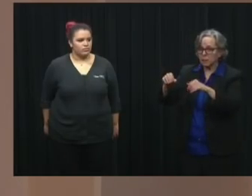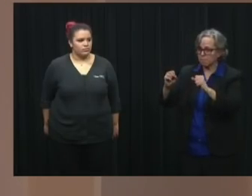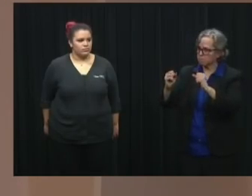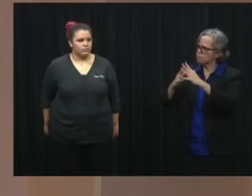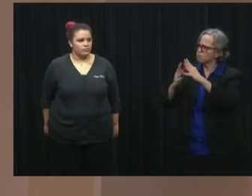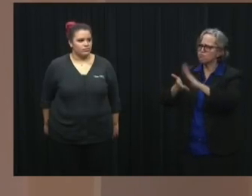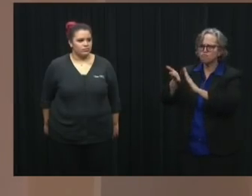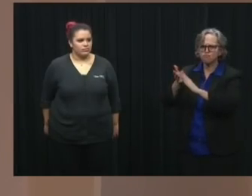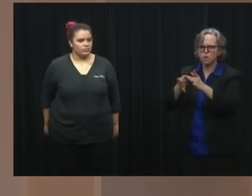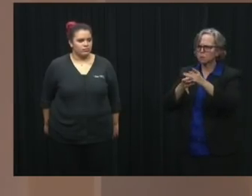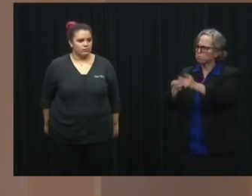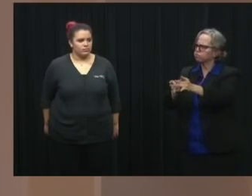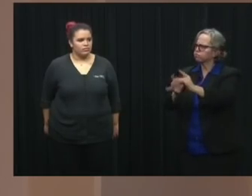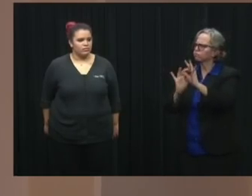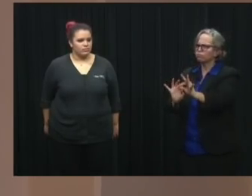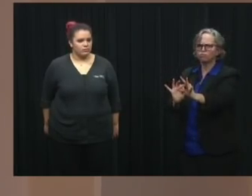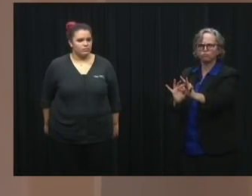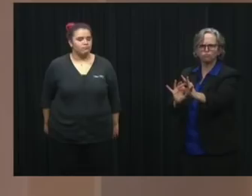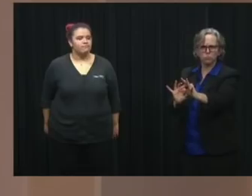shutdowns of it. So